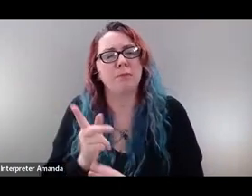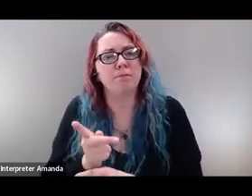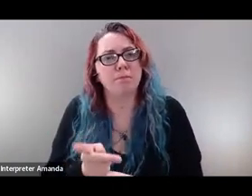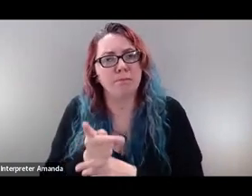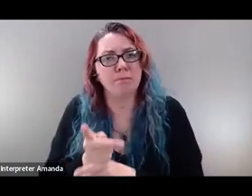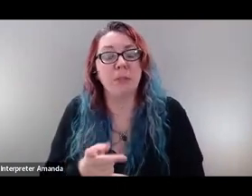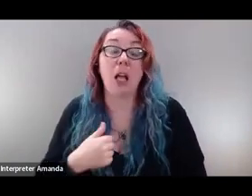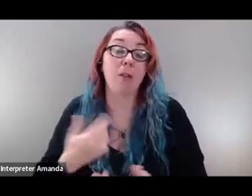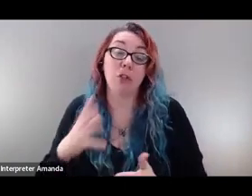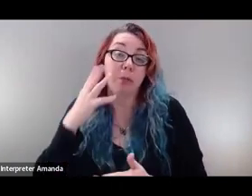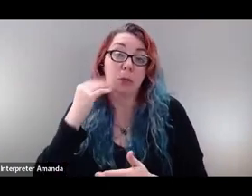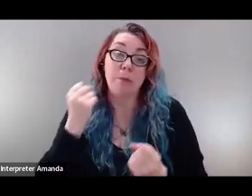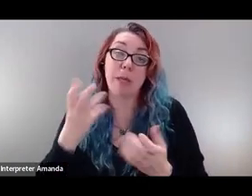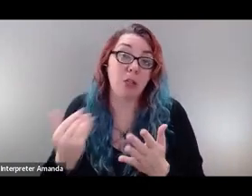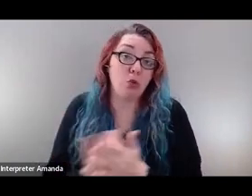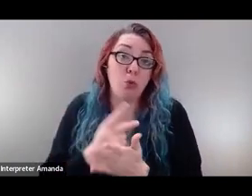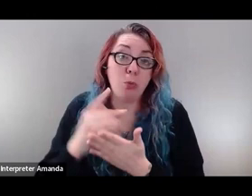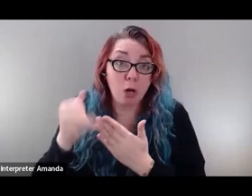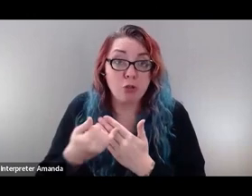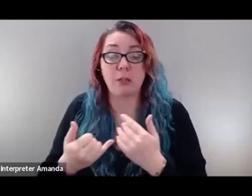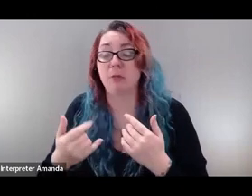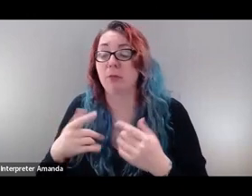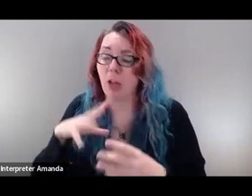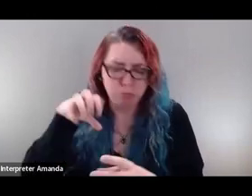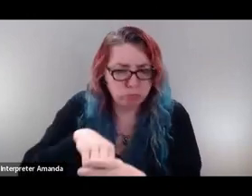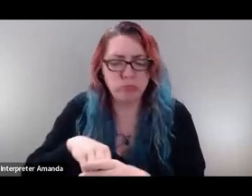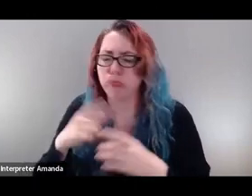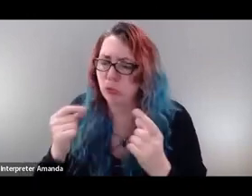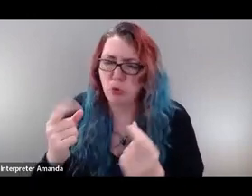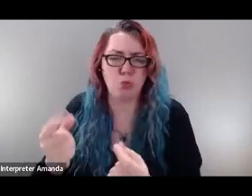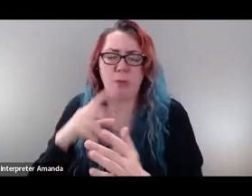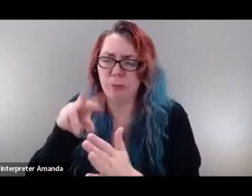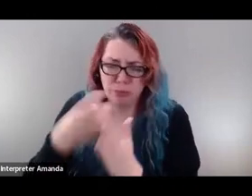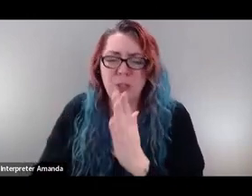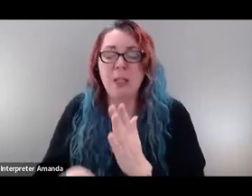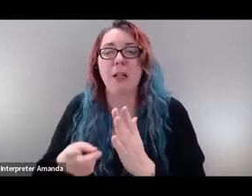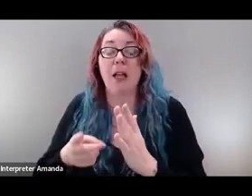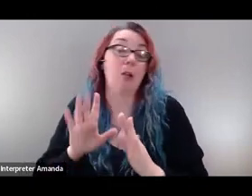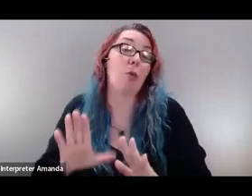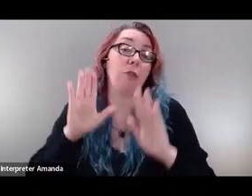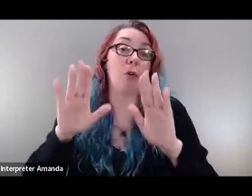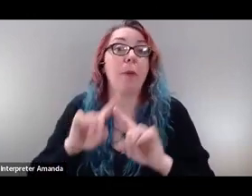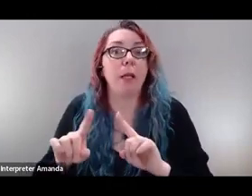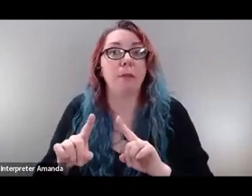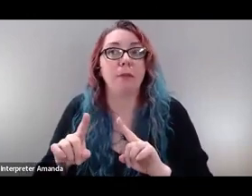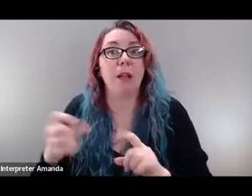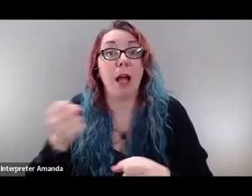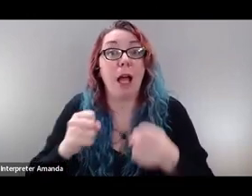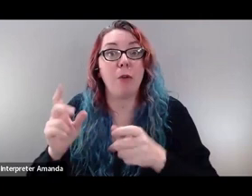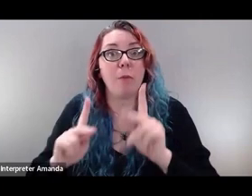and wonderful. However, the process of bringing people in was rapid. So